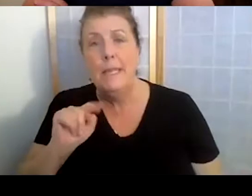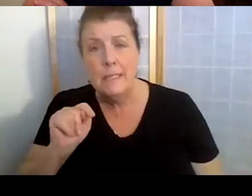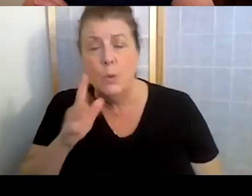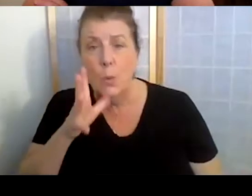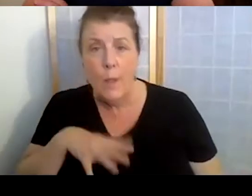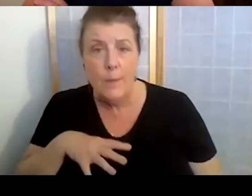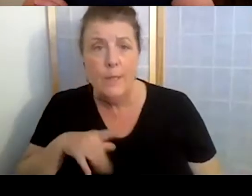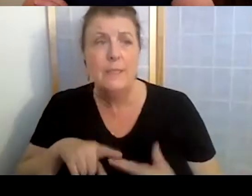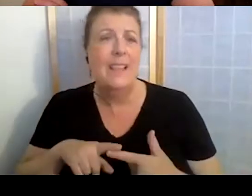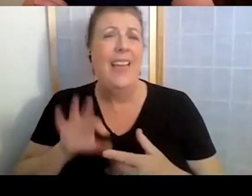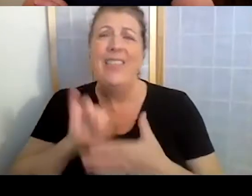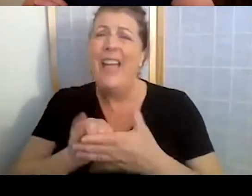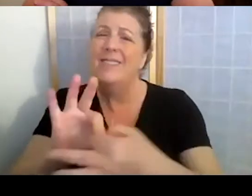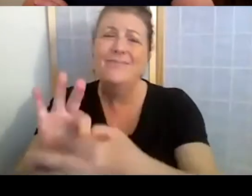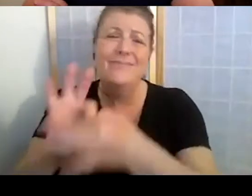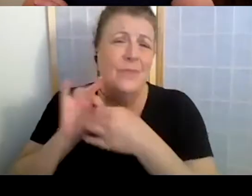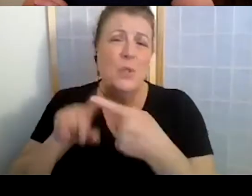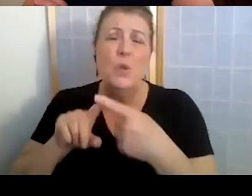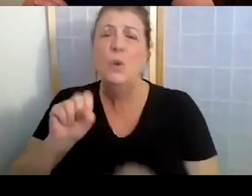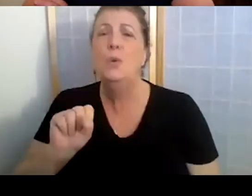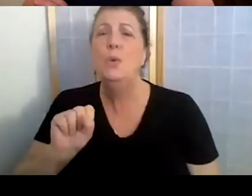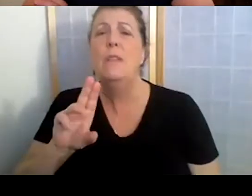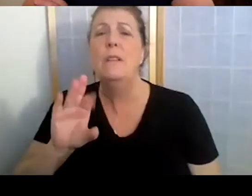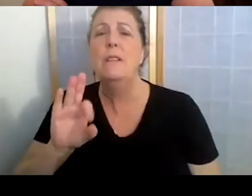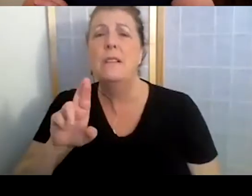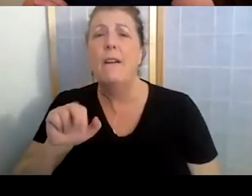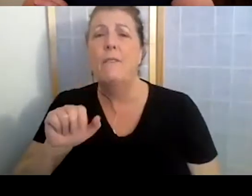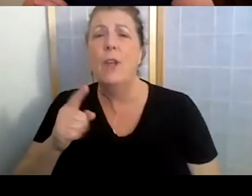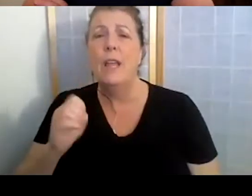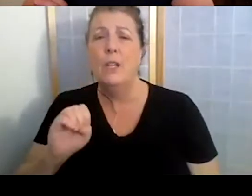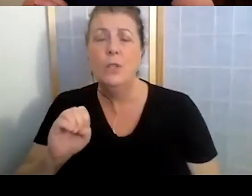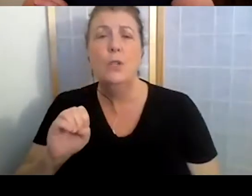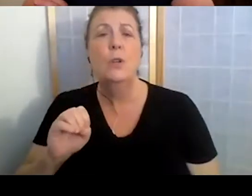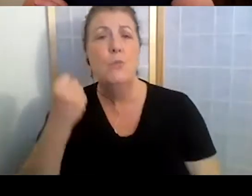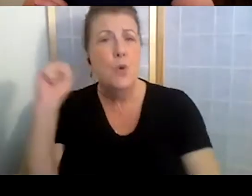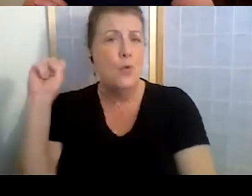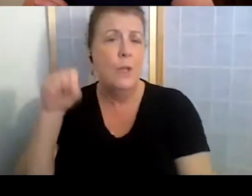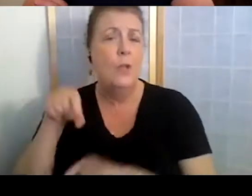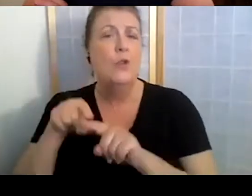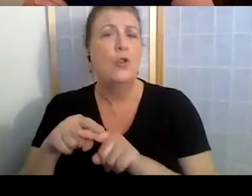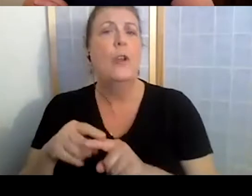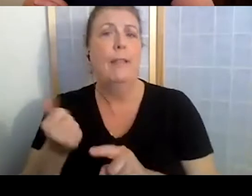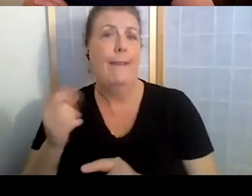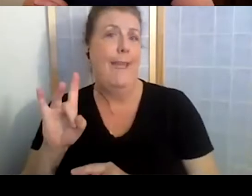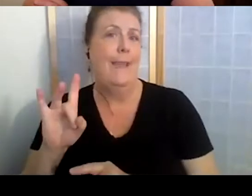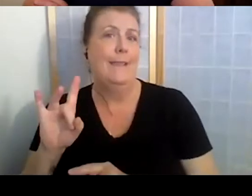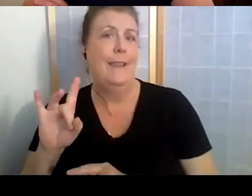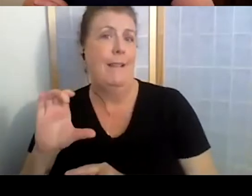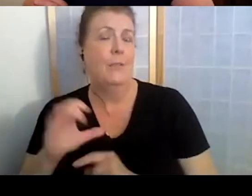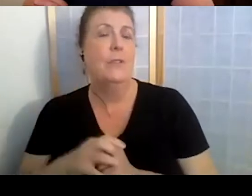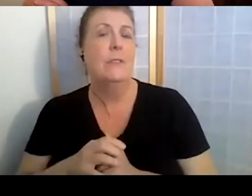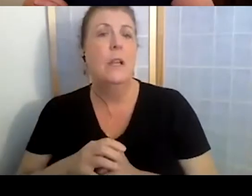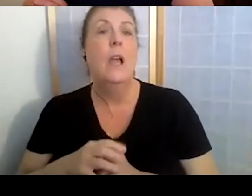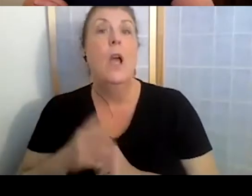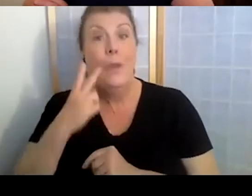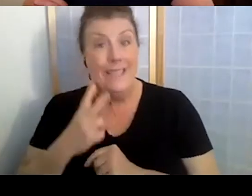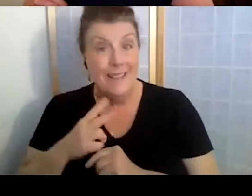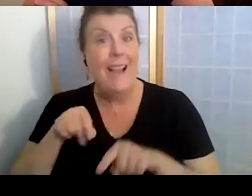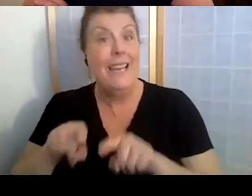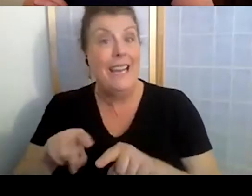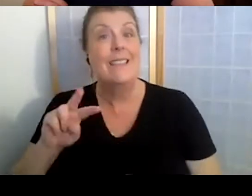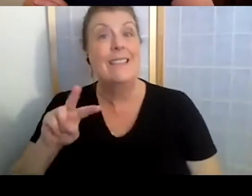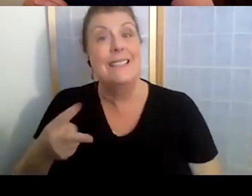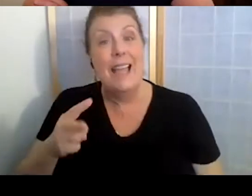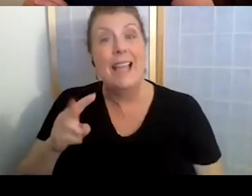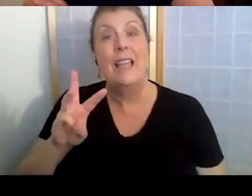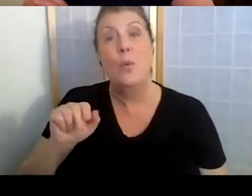the 1800s. But we also see that in the 70s in the second wave feminists. And in some ways, you